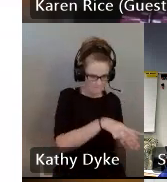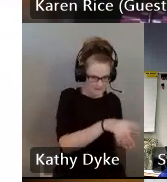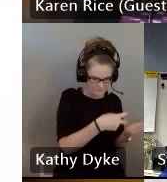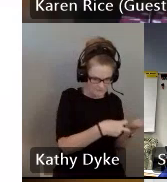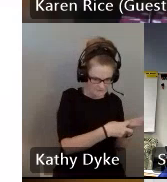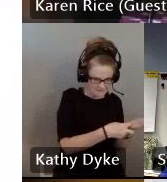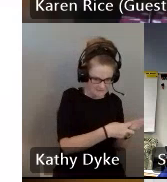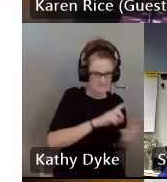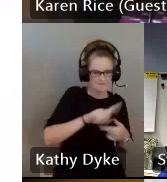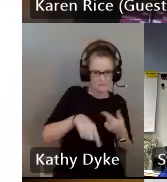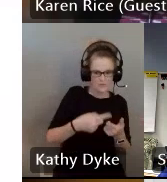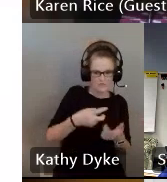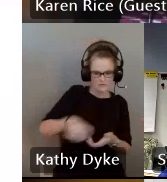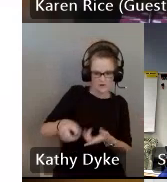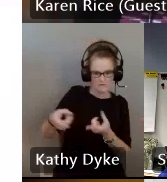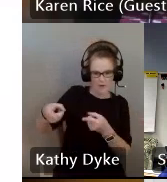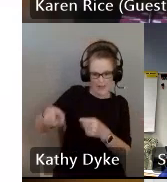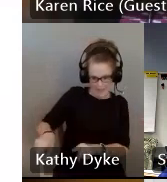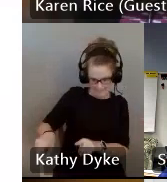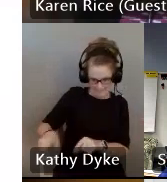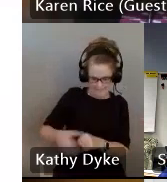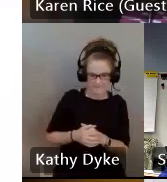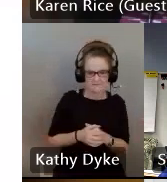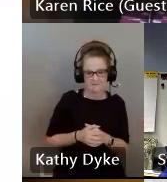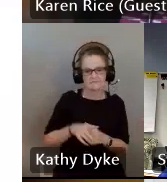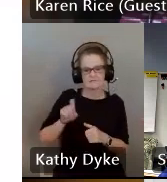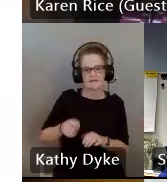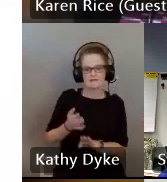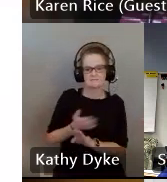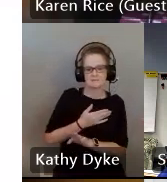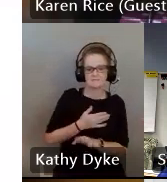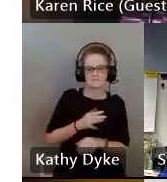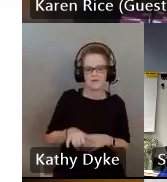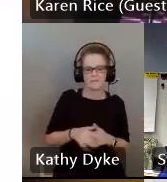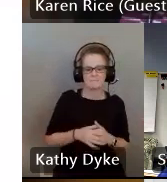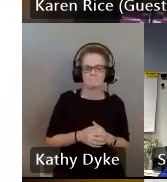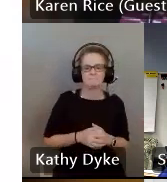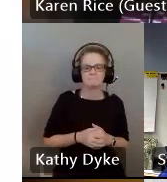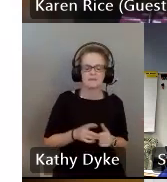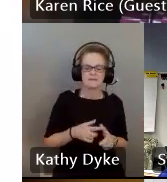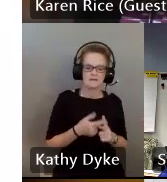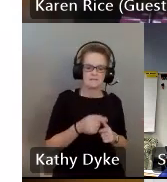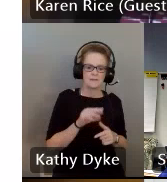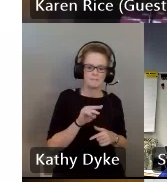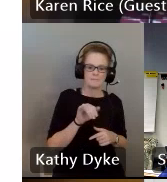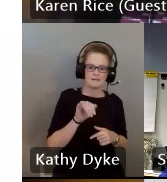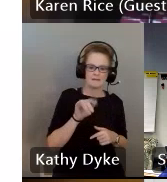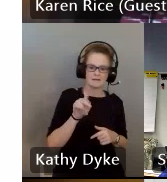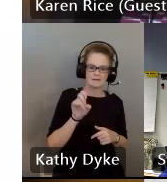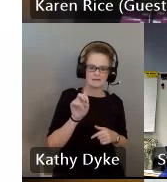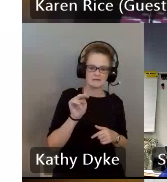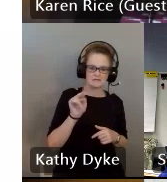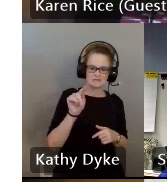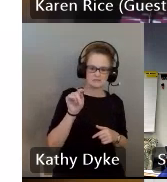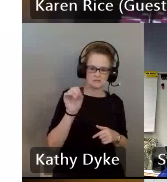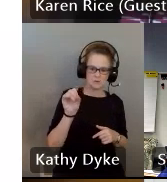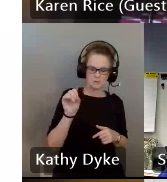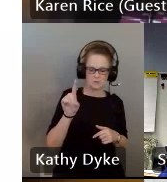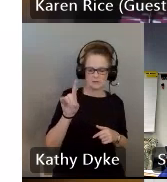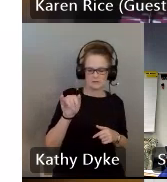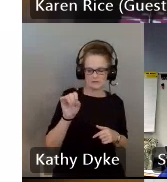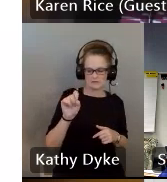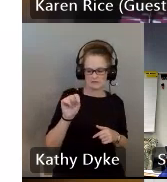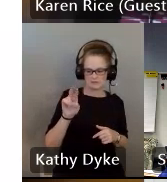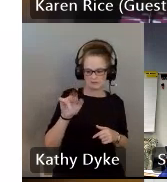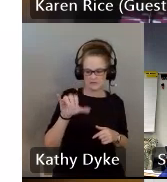It's something that I wanted to point out that maybe our McKinney-Vento districts are familiar with, but the